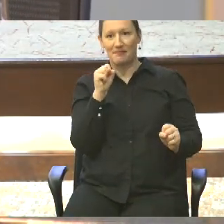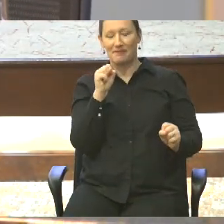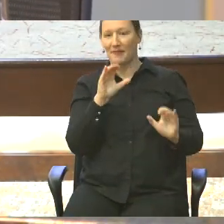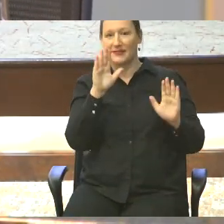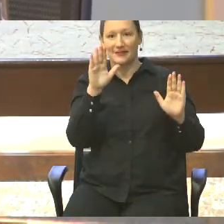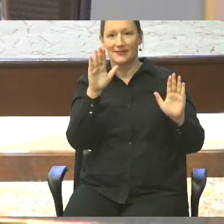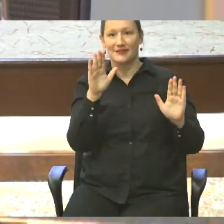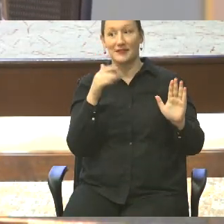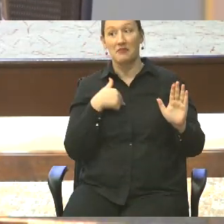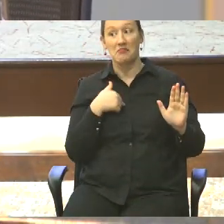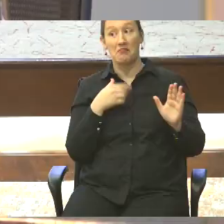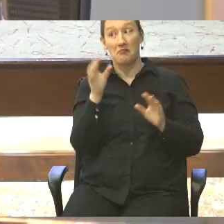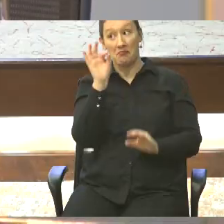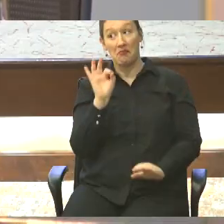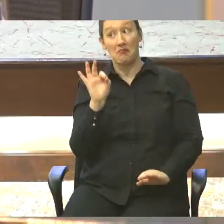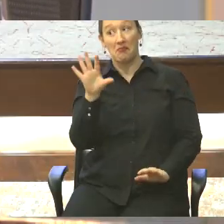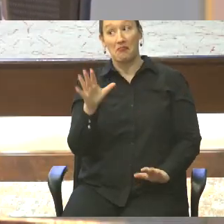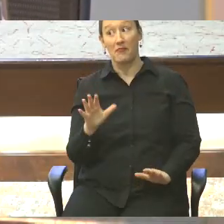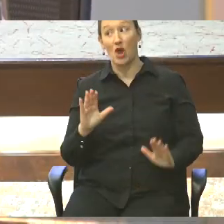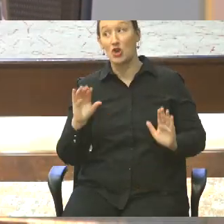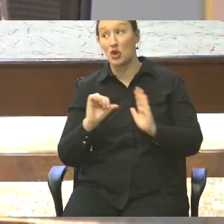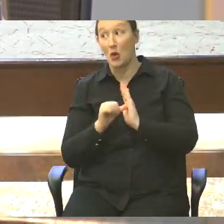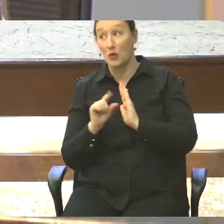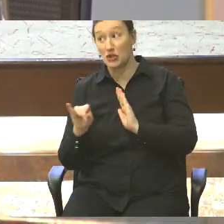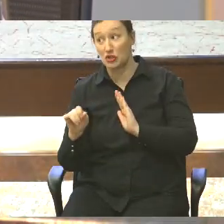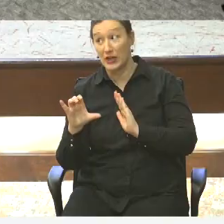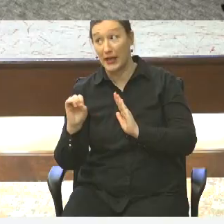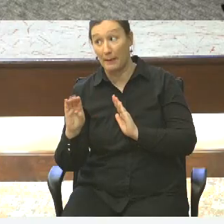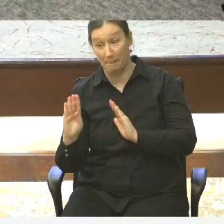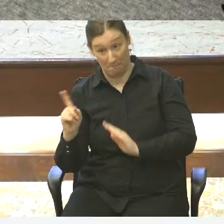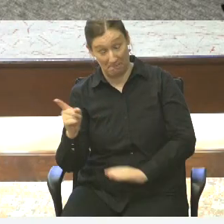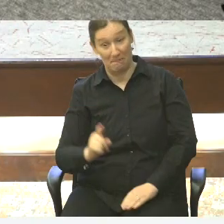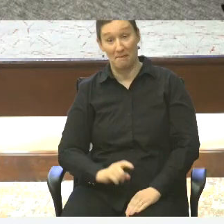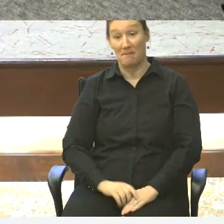saying. No pressure, Jacob Bill.